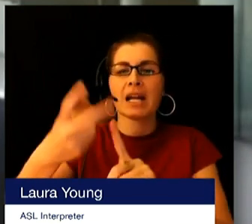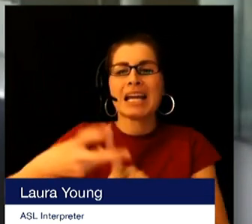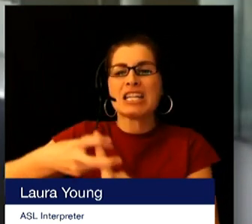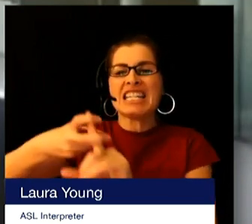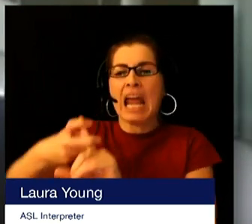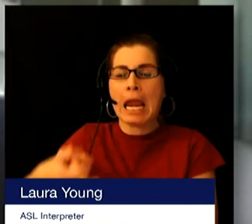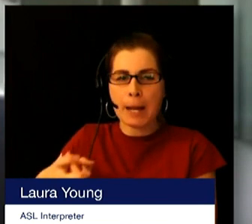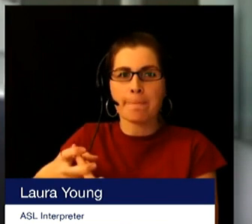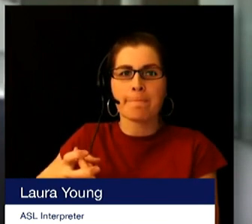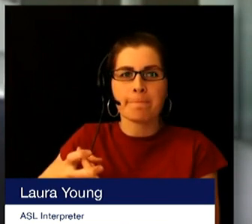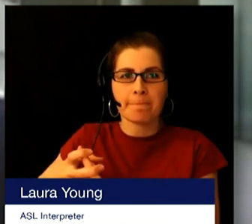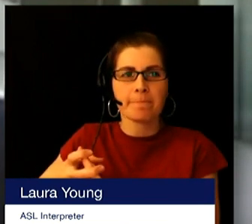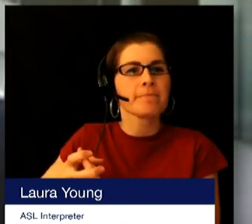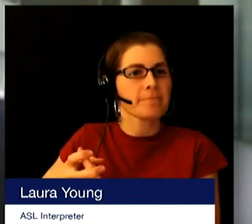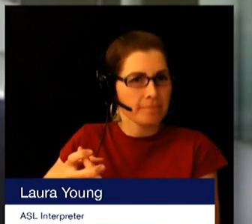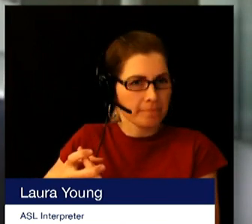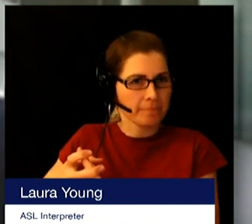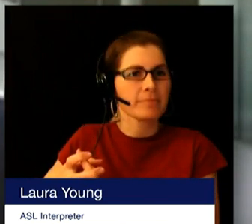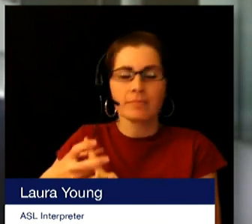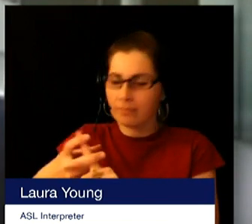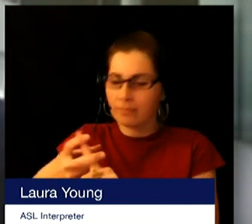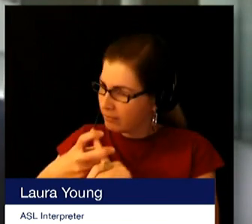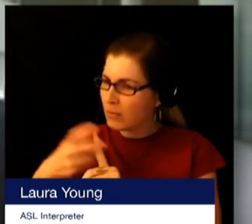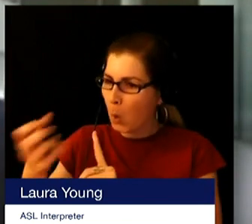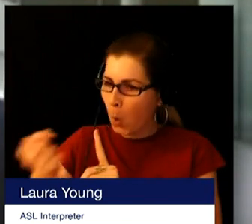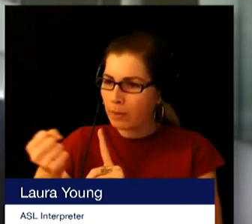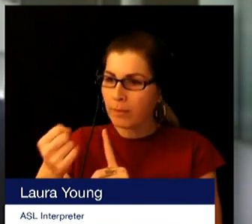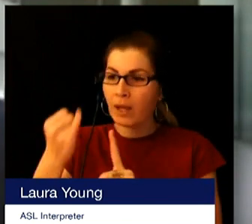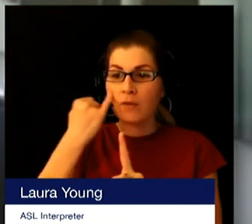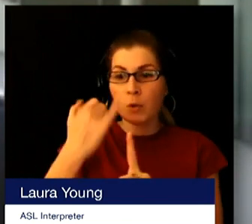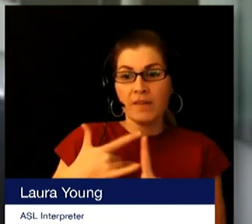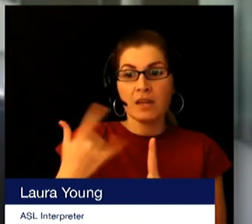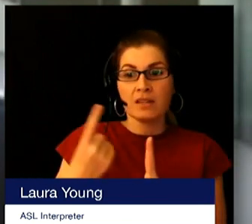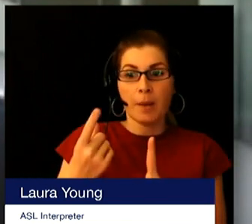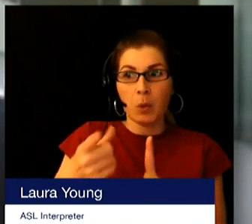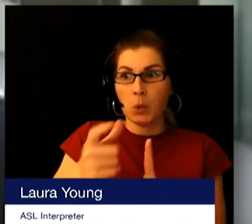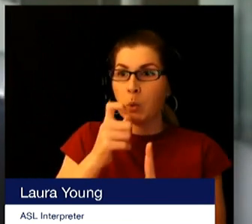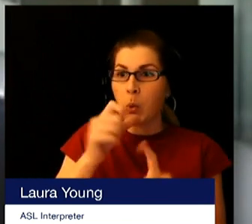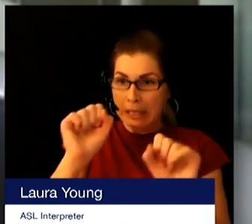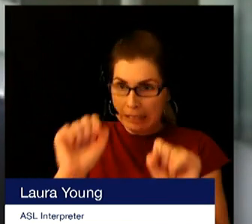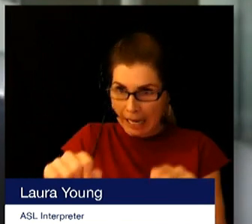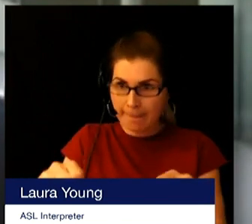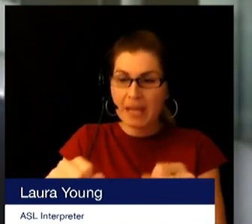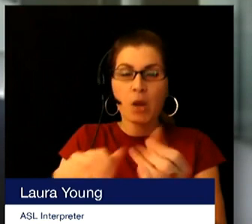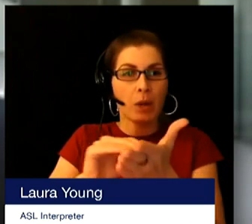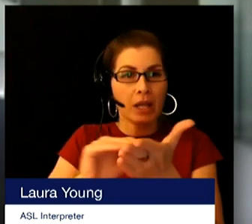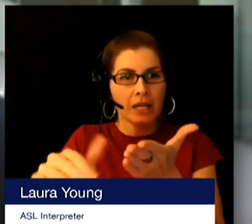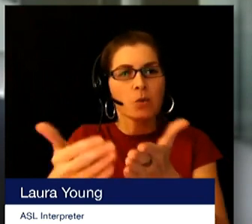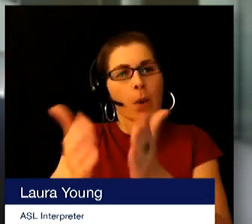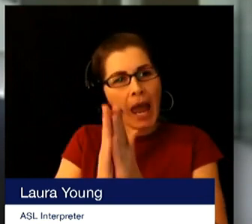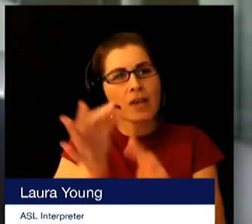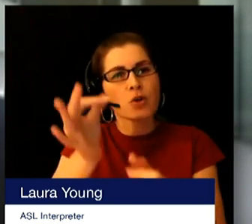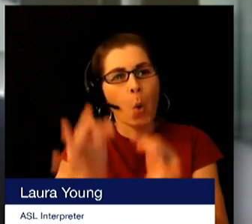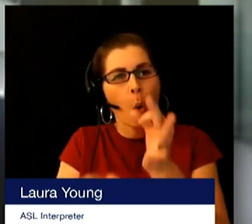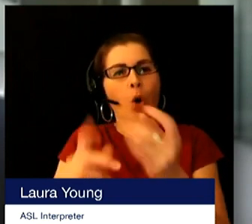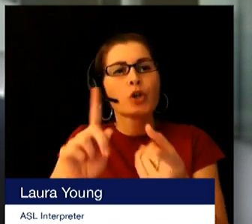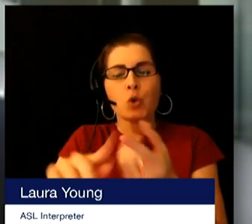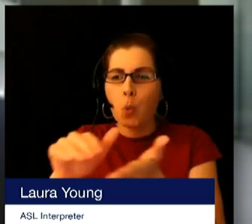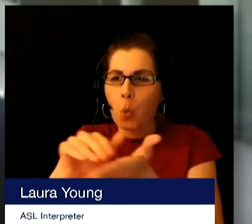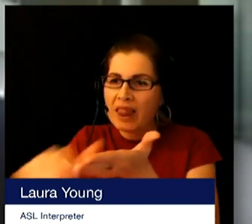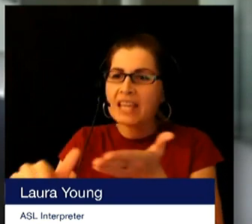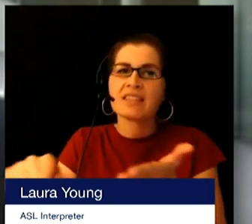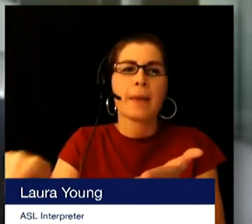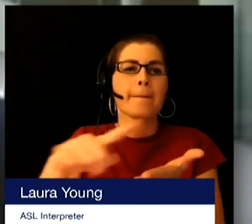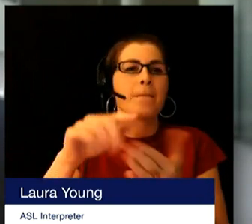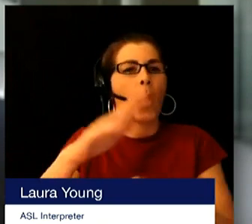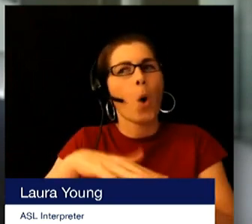to their wealth. And if we think that someone is safe to be released, then we'll ask the court to release them on whatever conditions